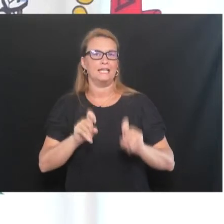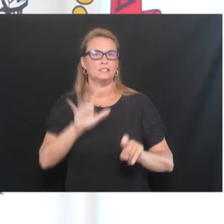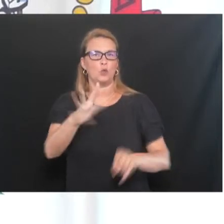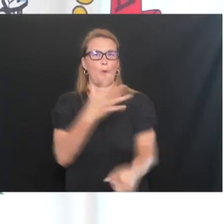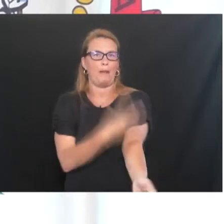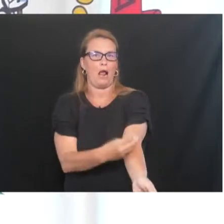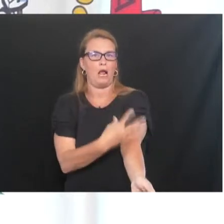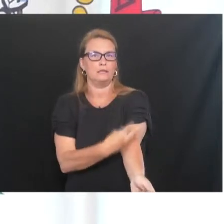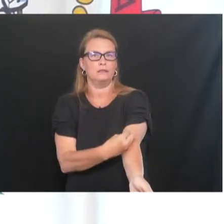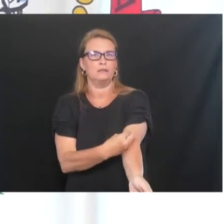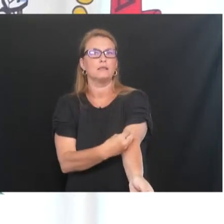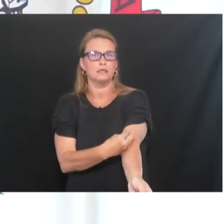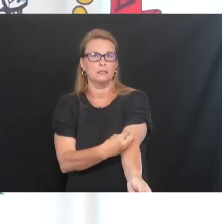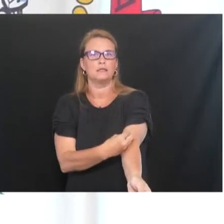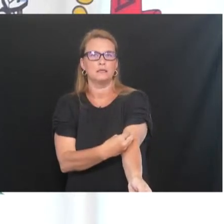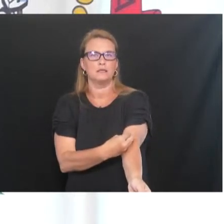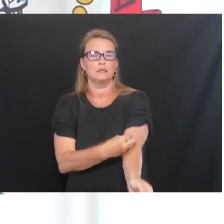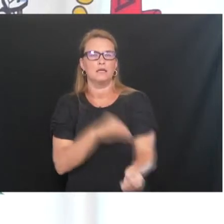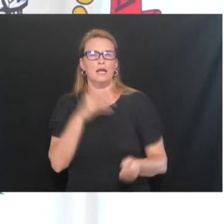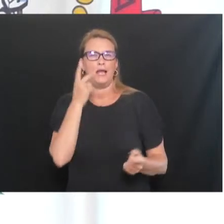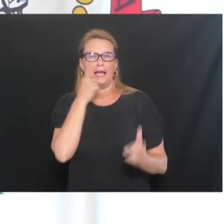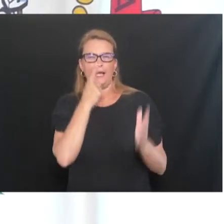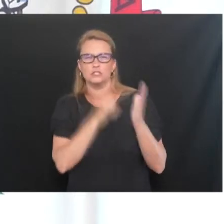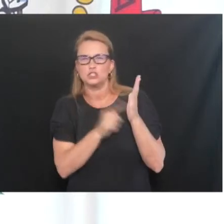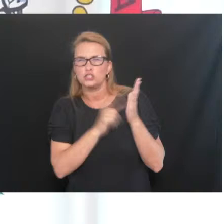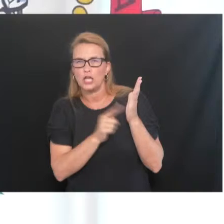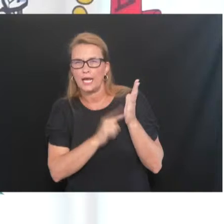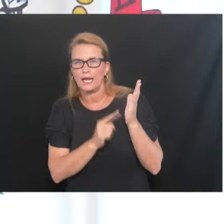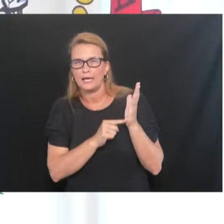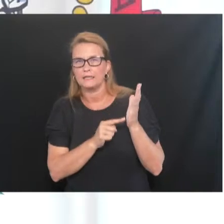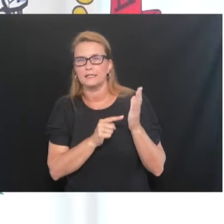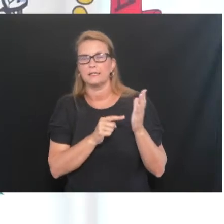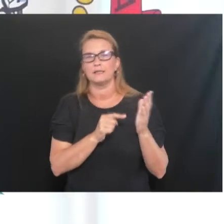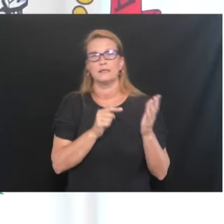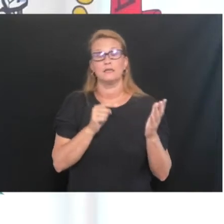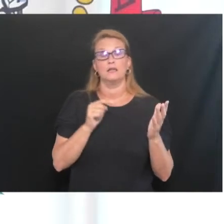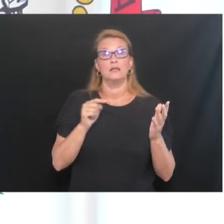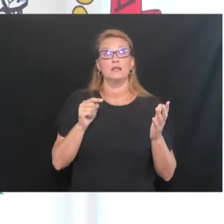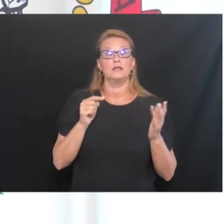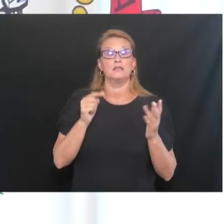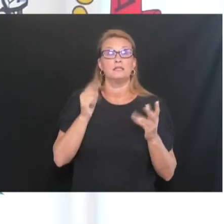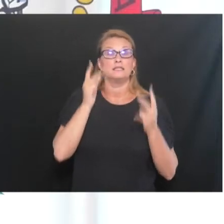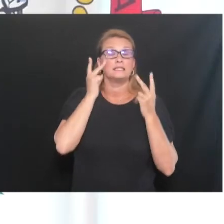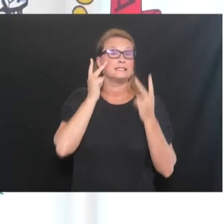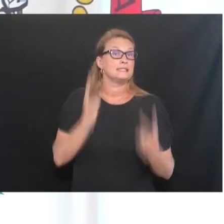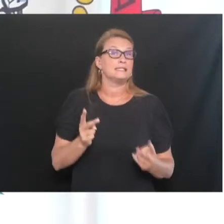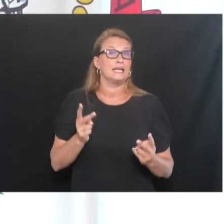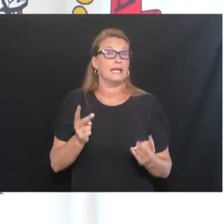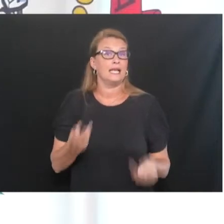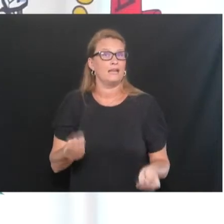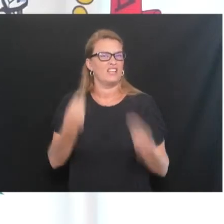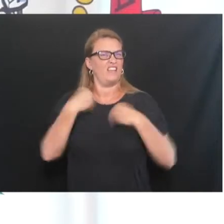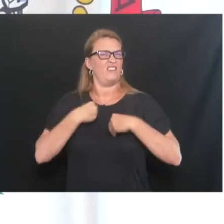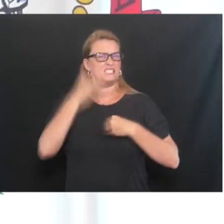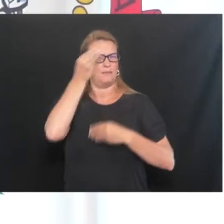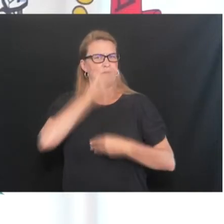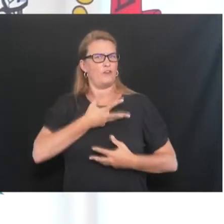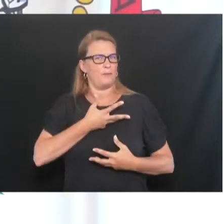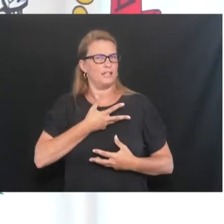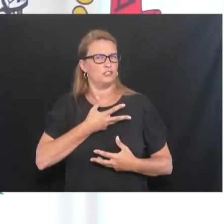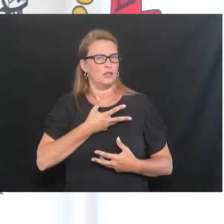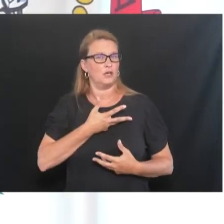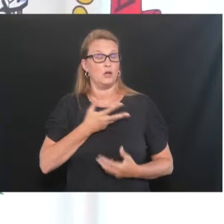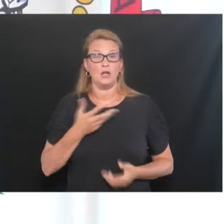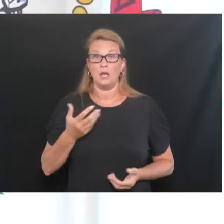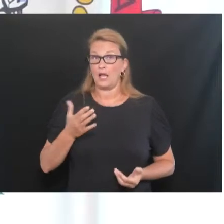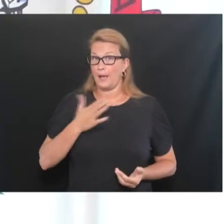We want to do a study that is voluntary, that will absolutely give us information, because I am telling